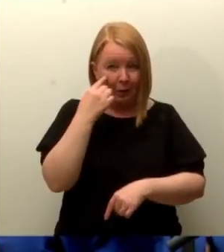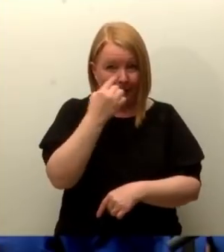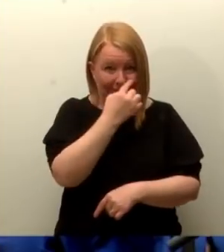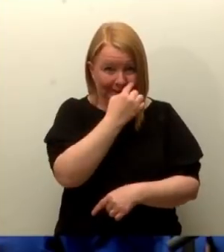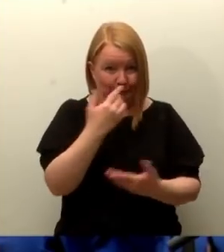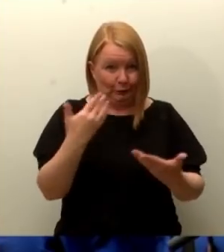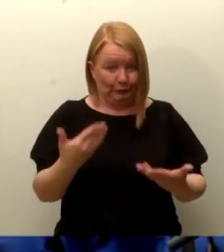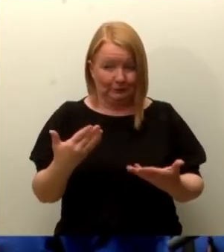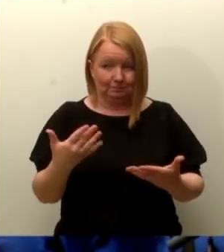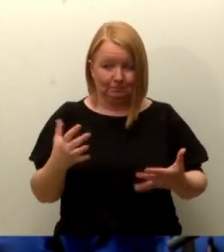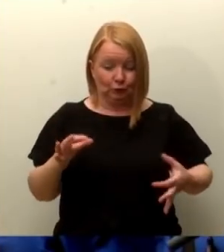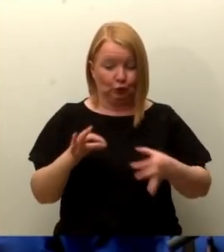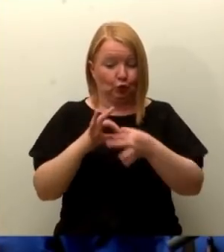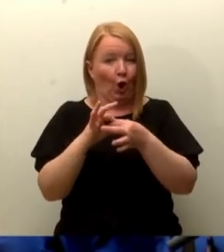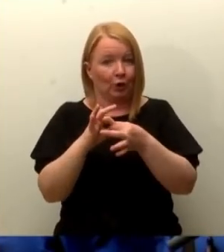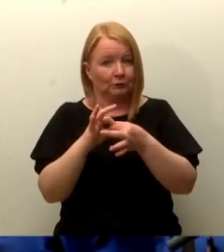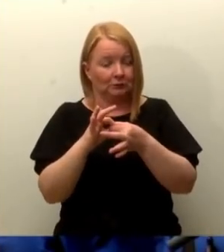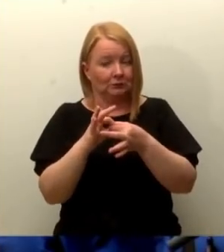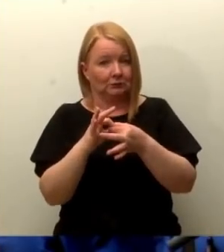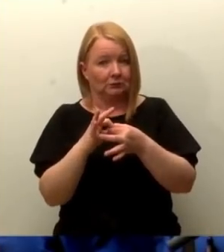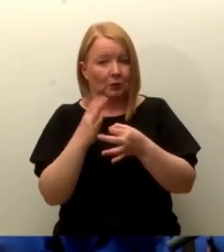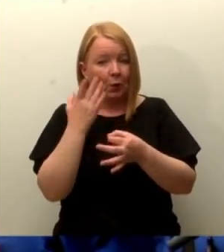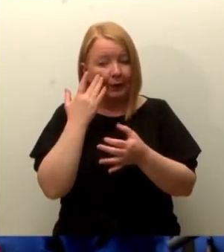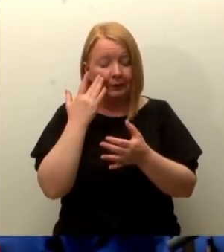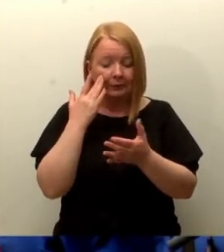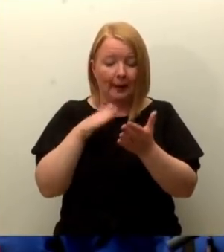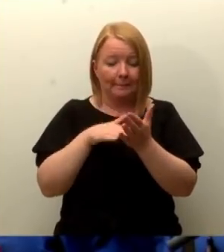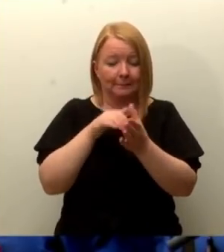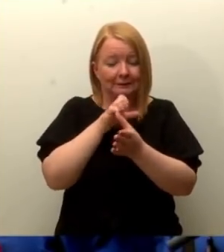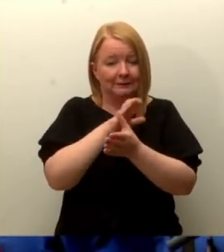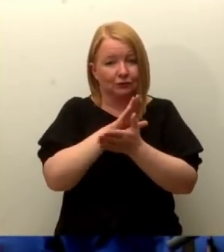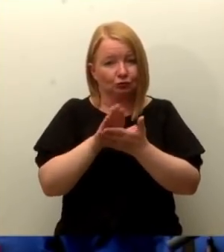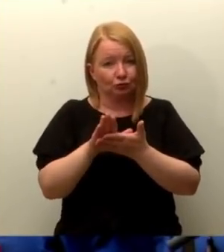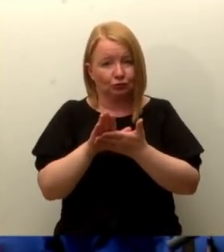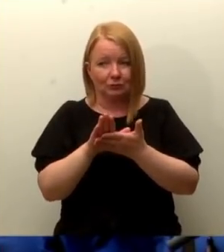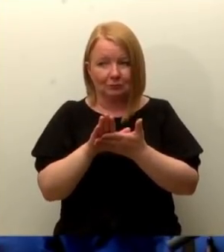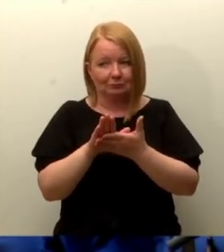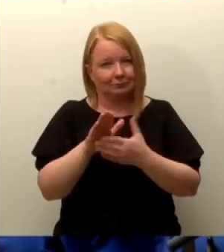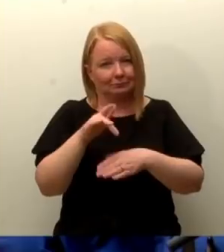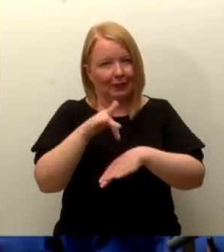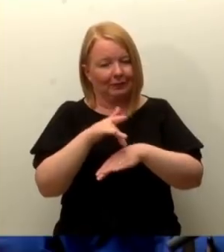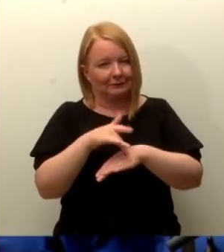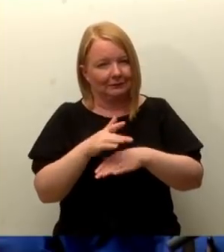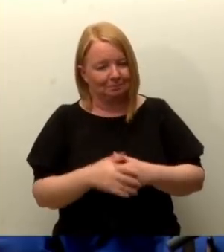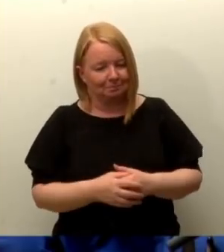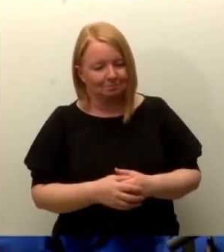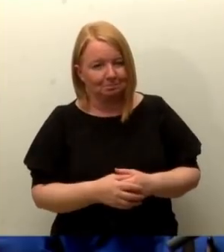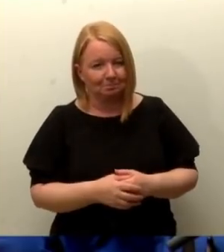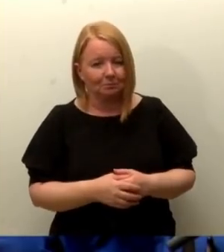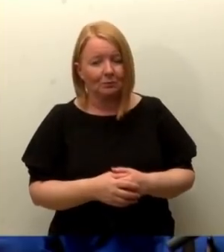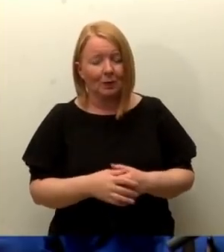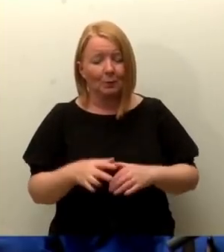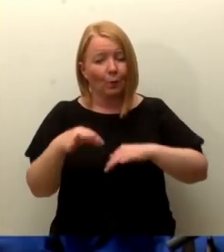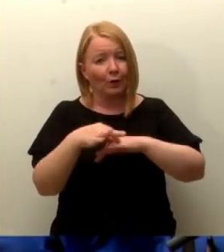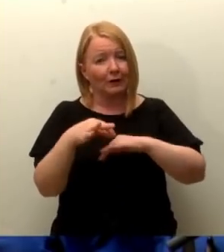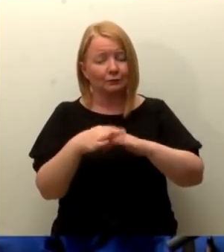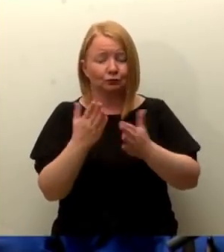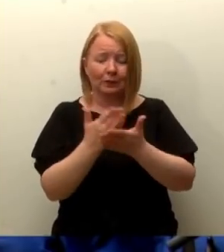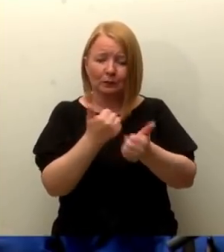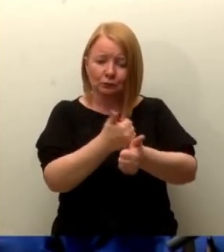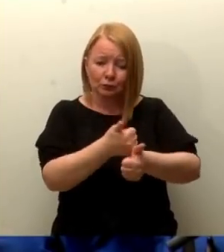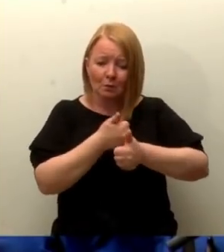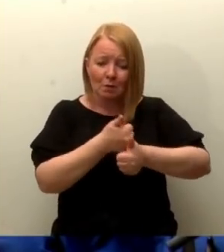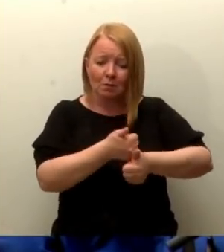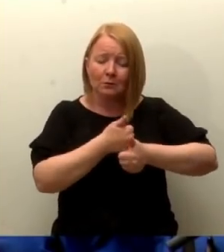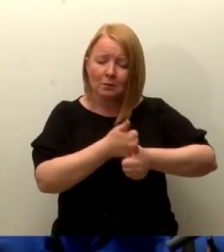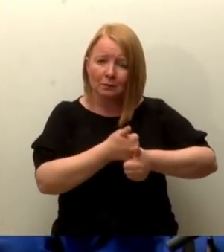award, joined me while I was pursuing my MCH Orth course at the Tort Center. She was a constant support to me, not